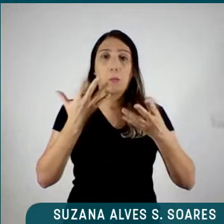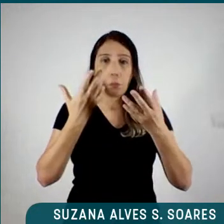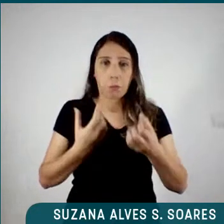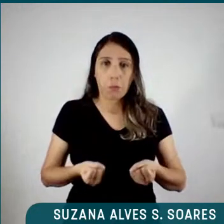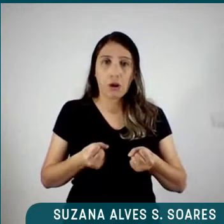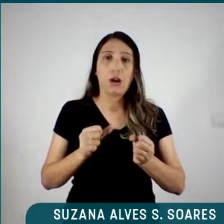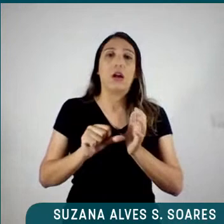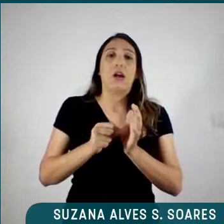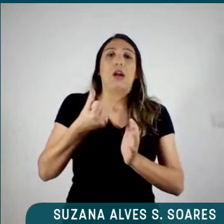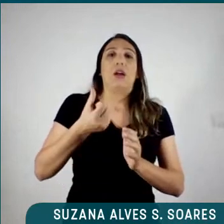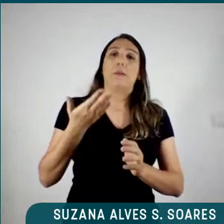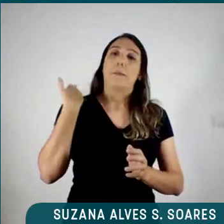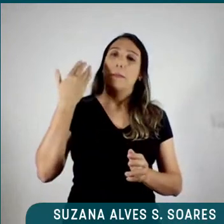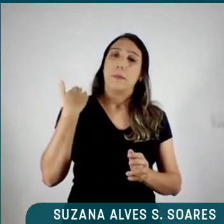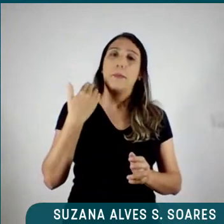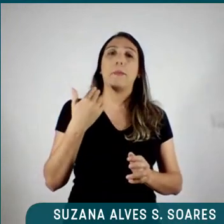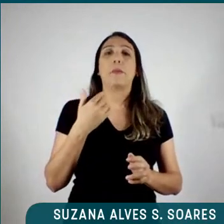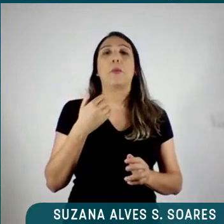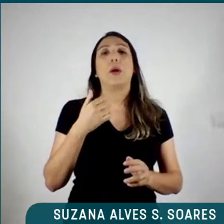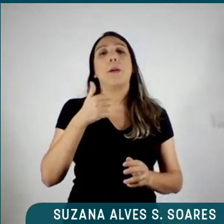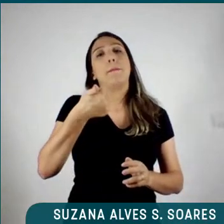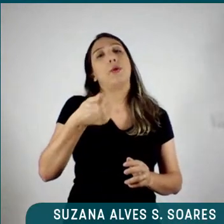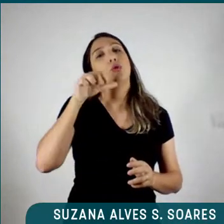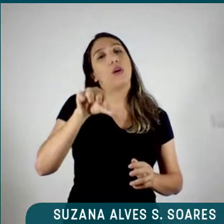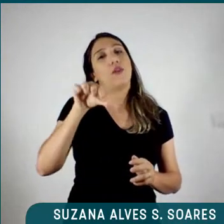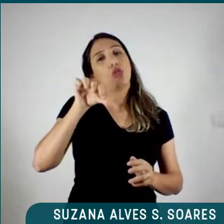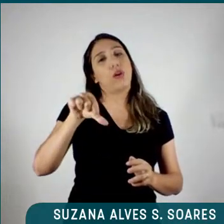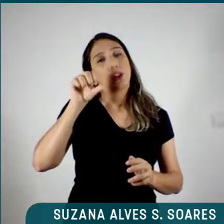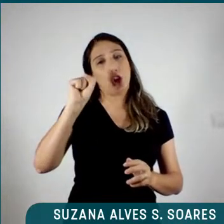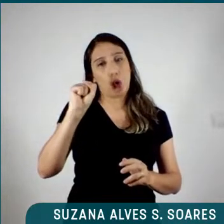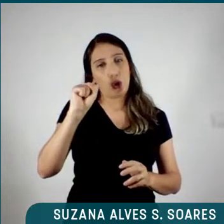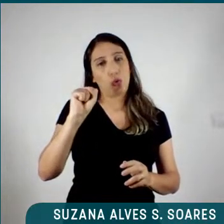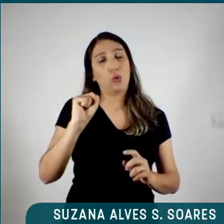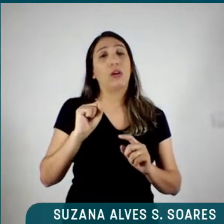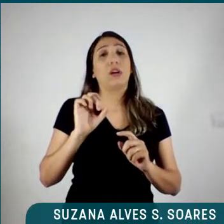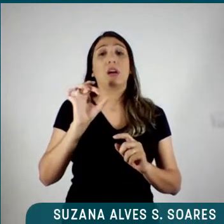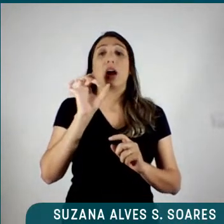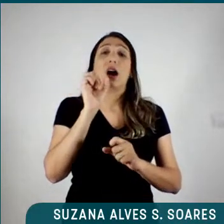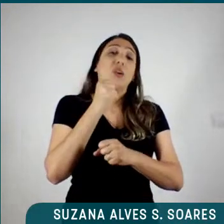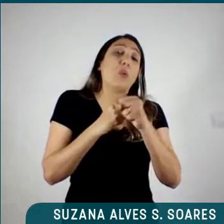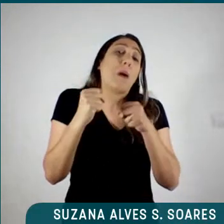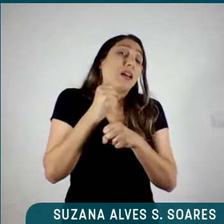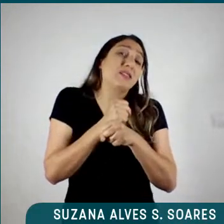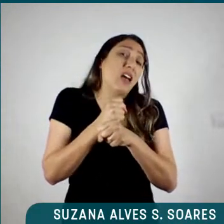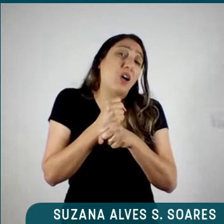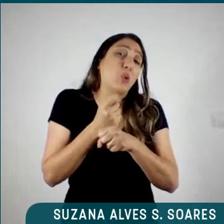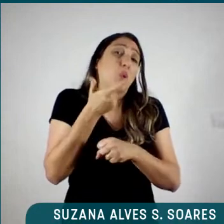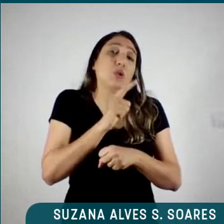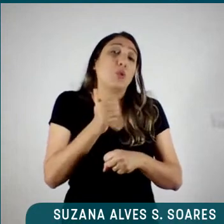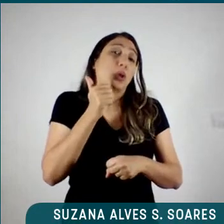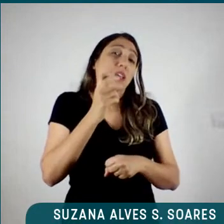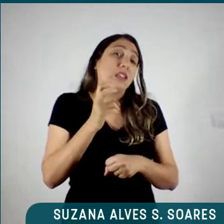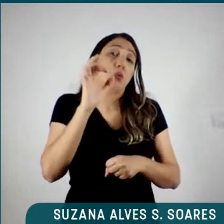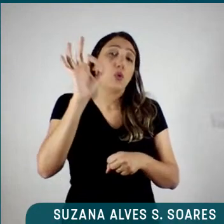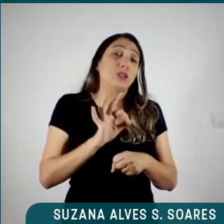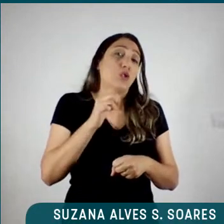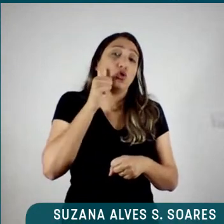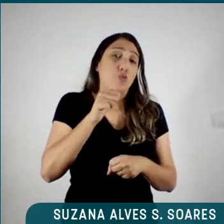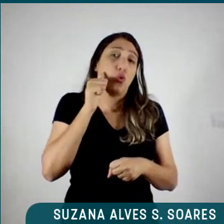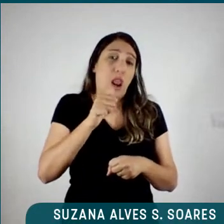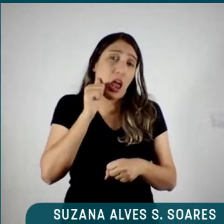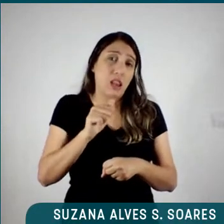politics. So Brazil is behind them. So when this policy was applied in